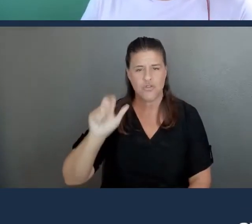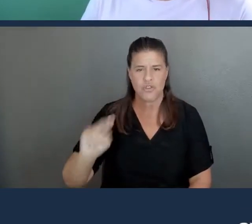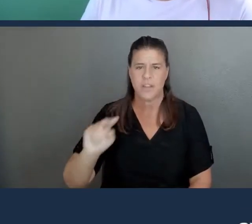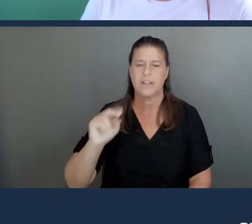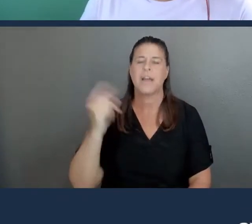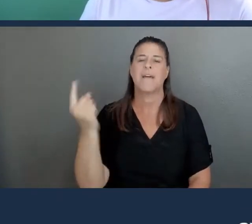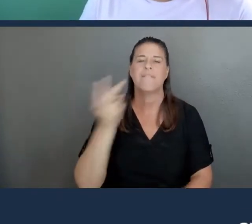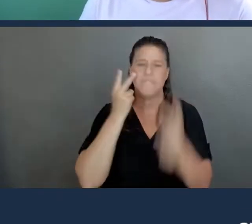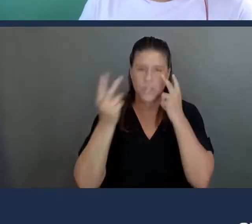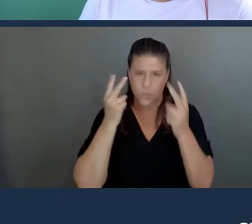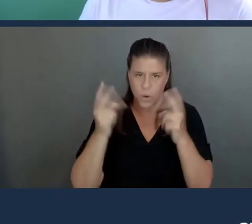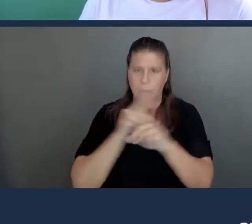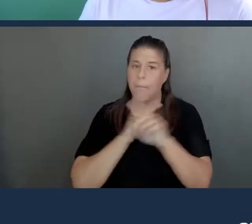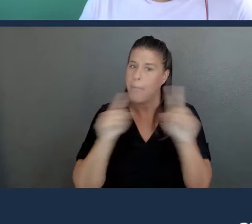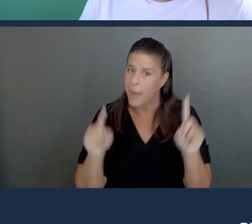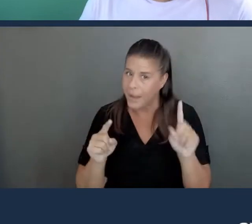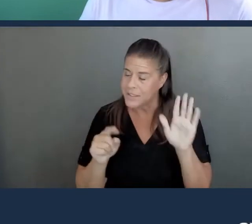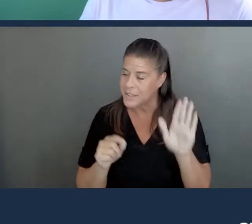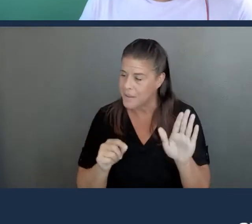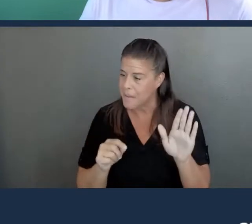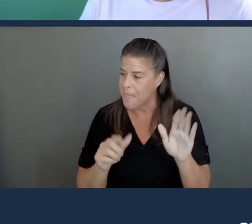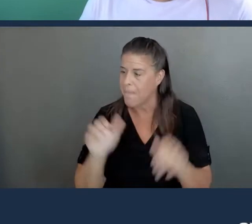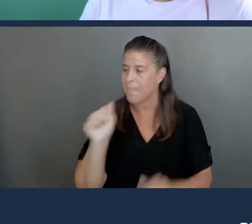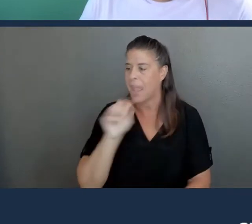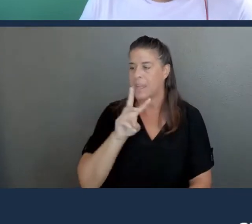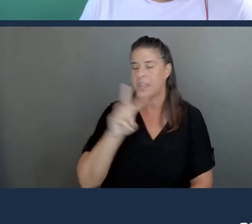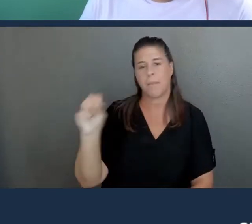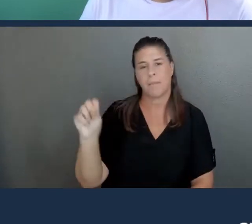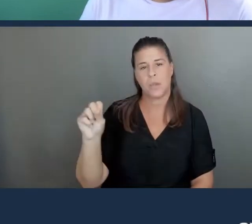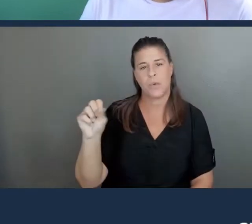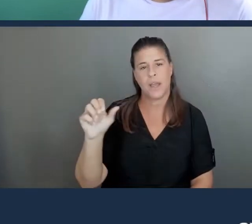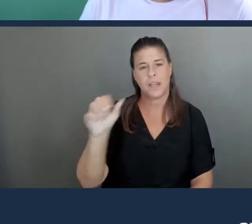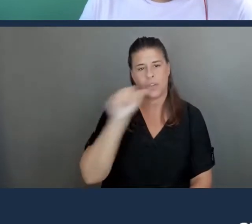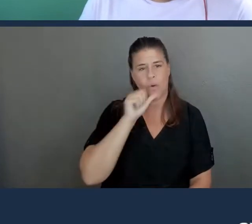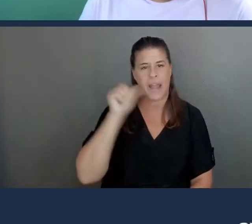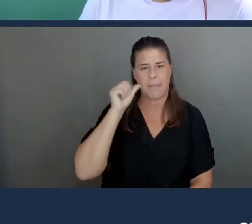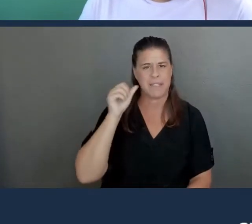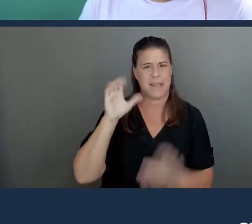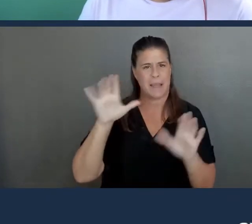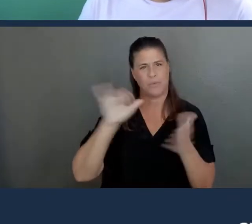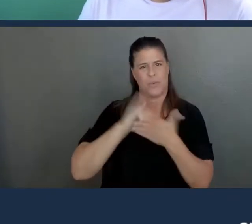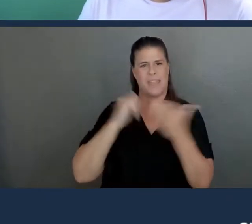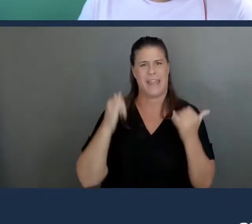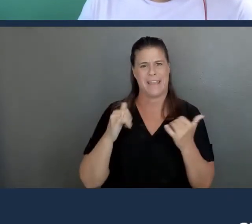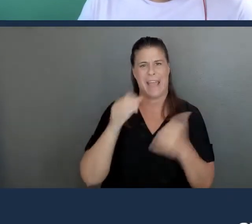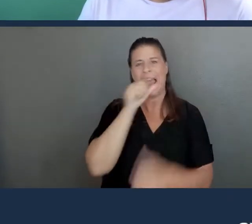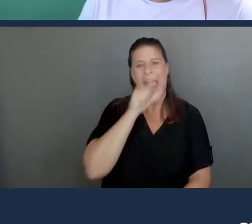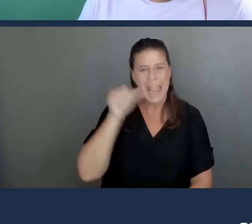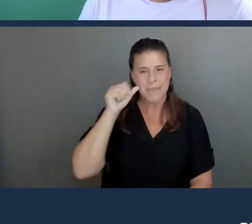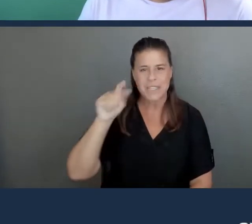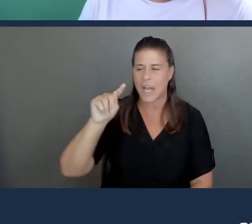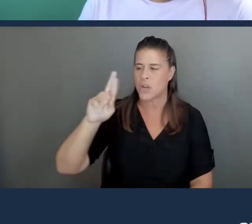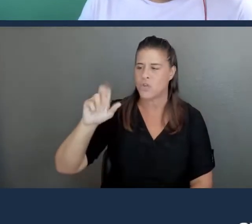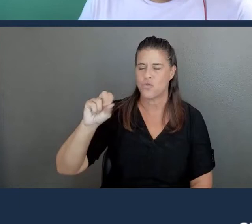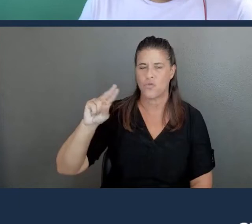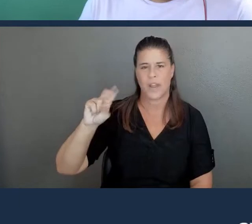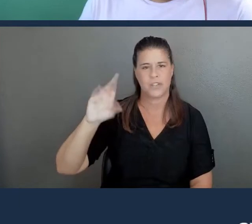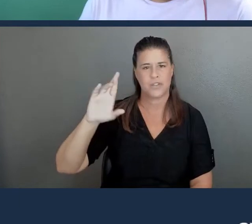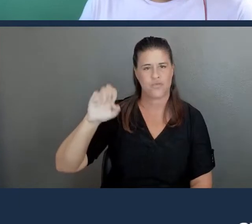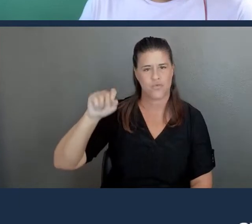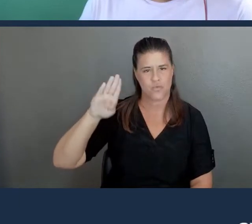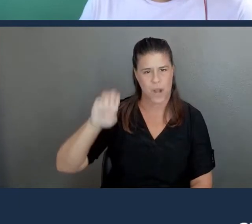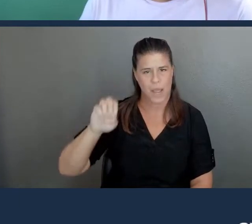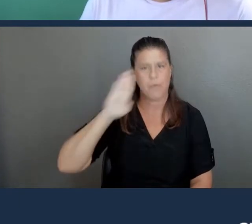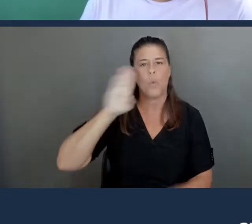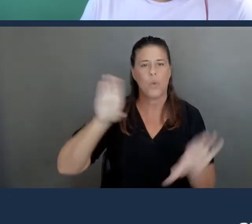visual, but AWS or Amazon Transcribe, you got me doing it now. Amazon Transcribe also does